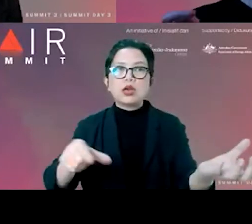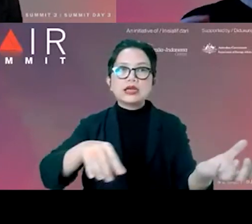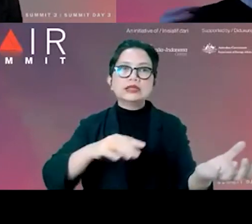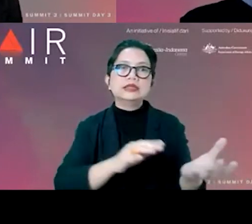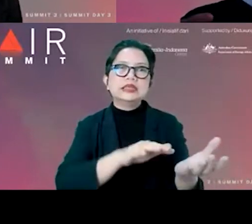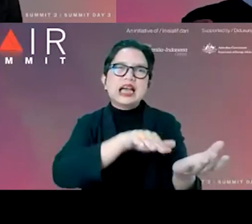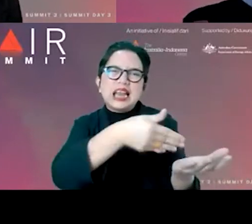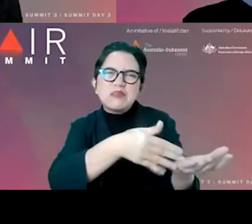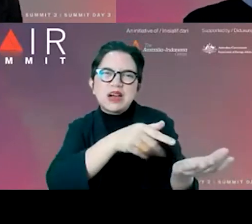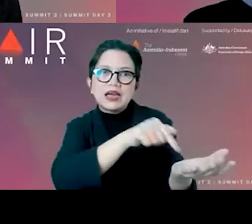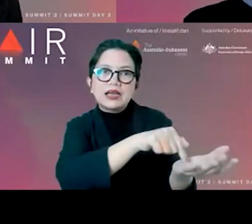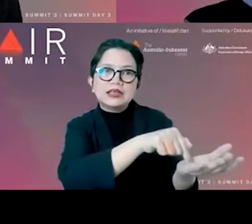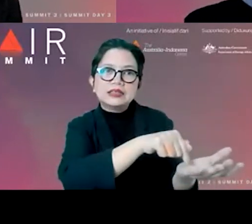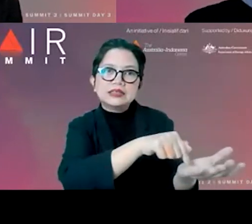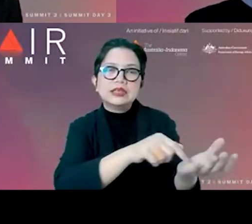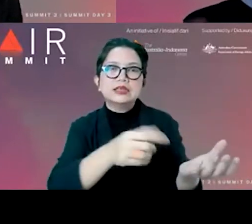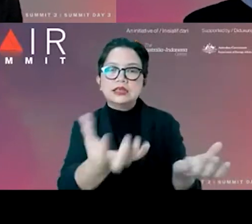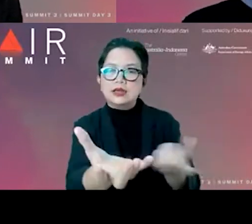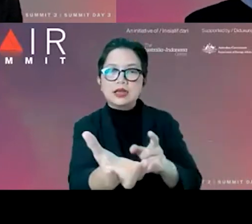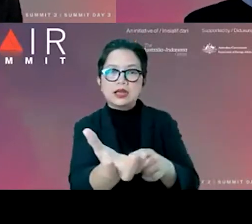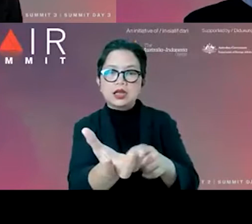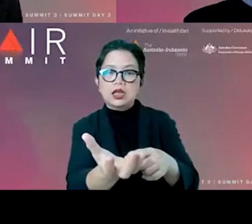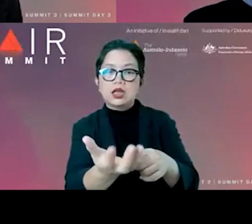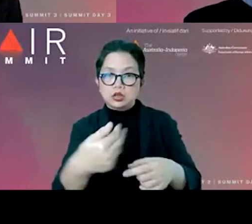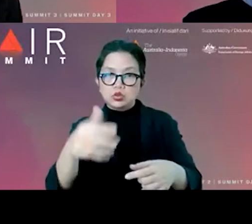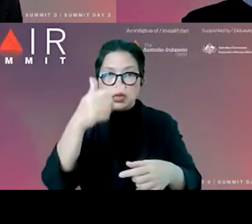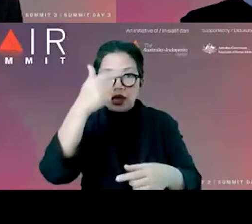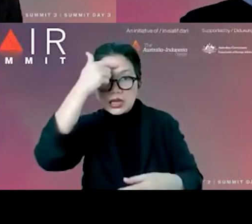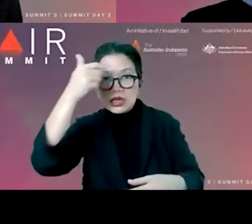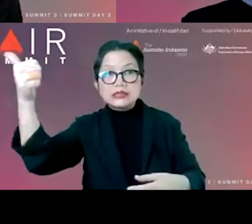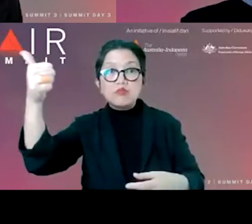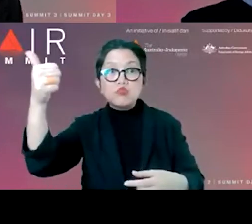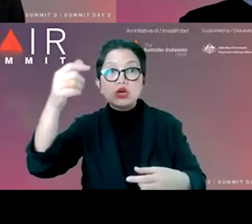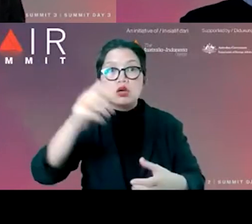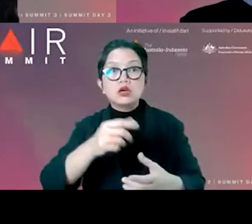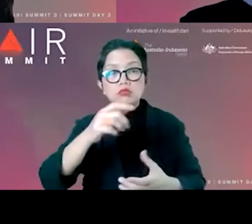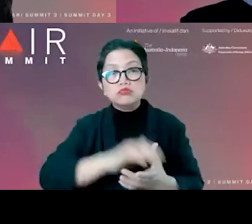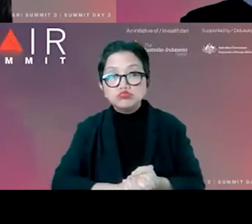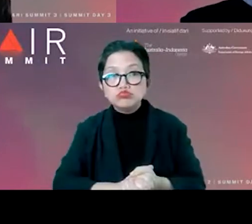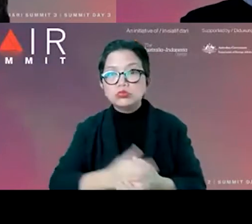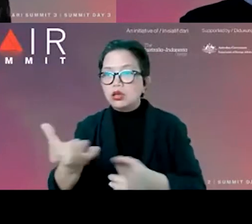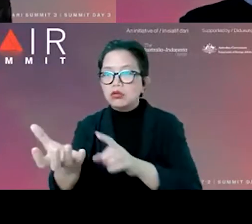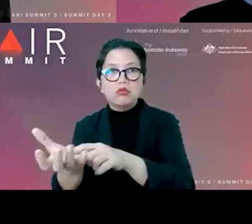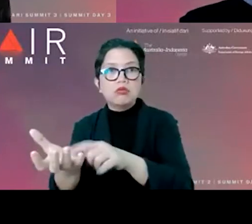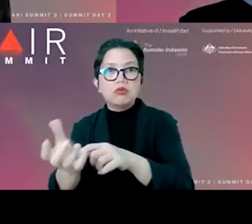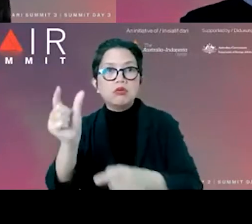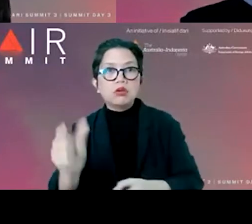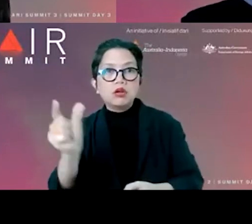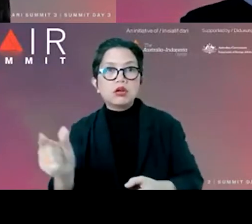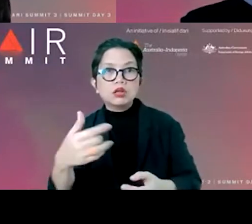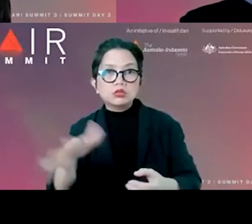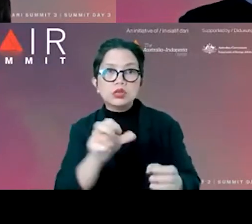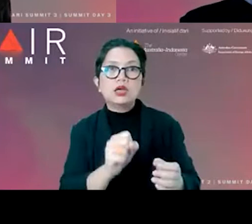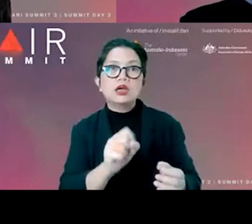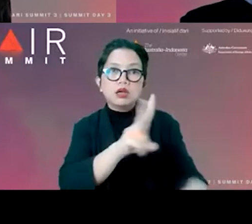And I guess if we had people who were vaccinated, we could simply duplicate these number of cases